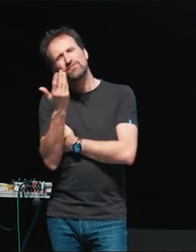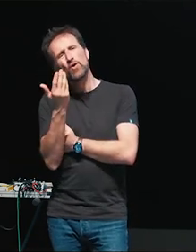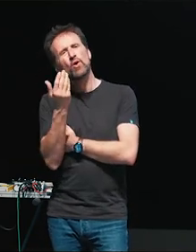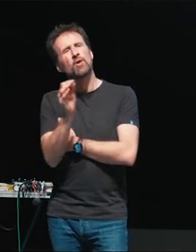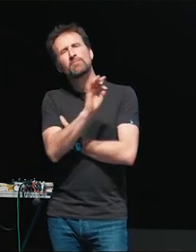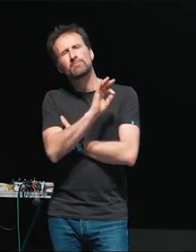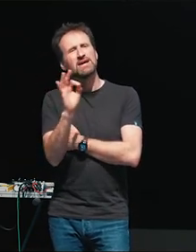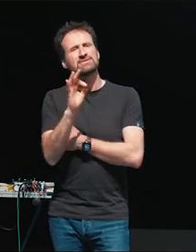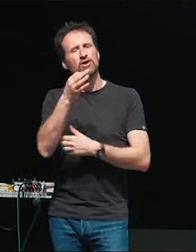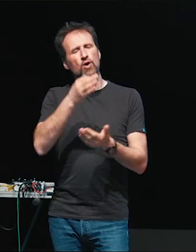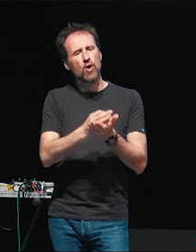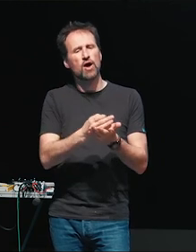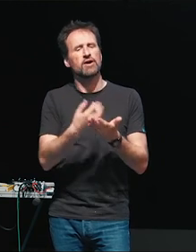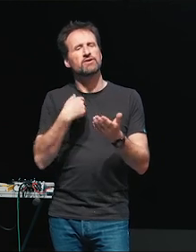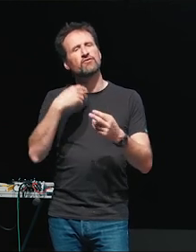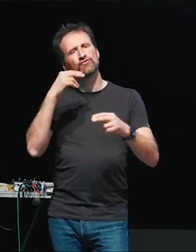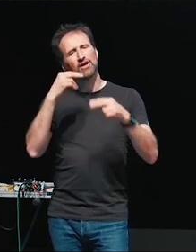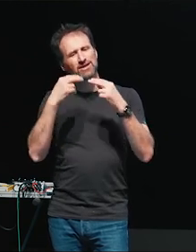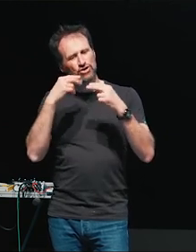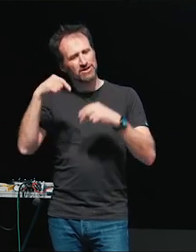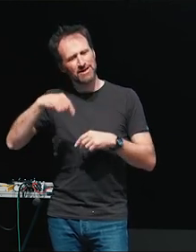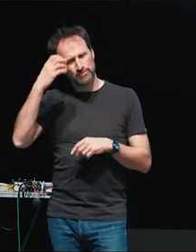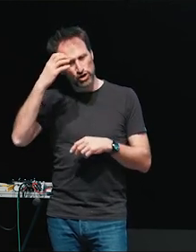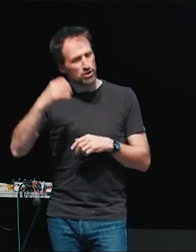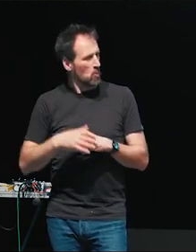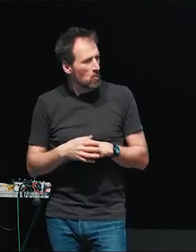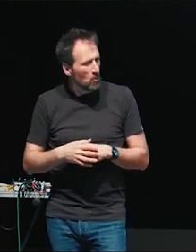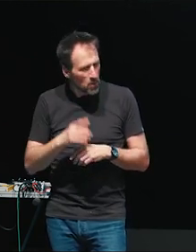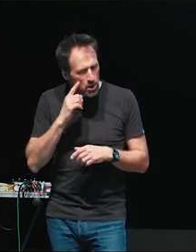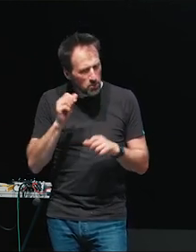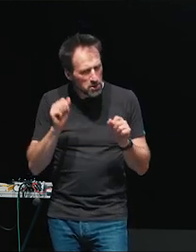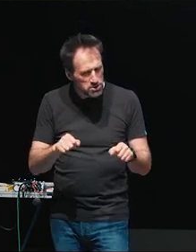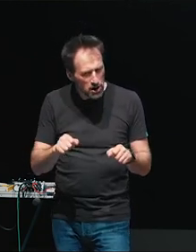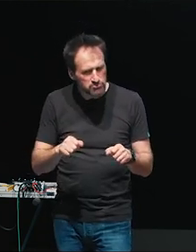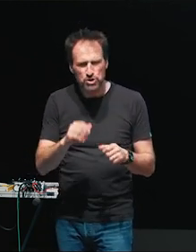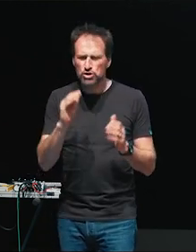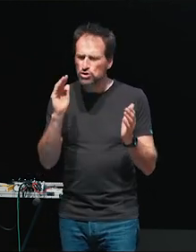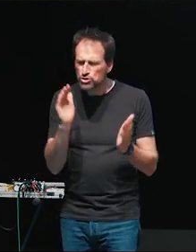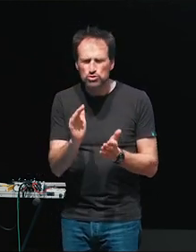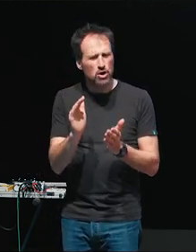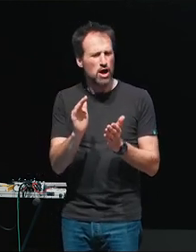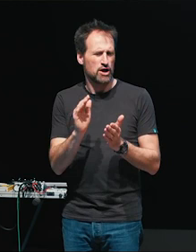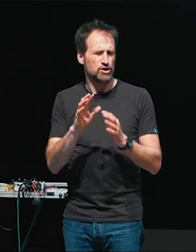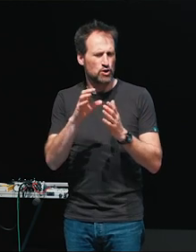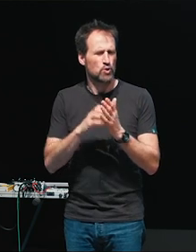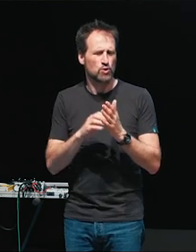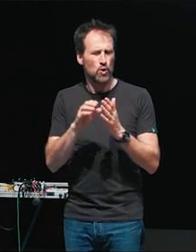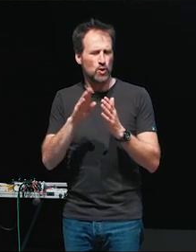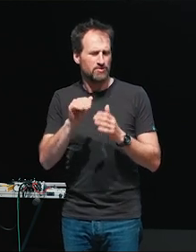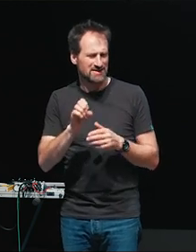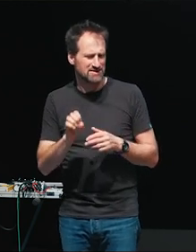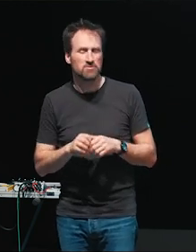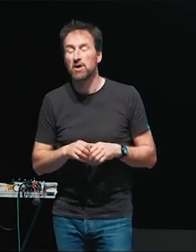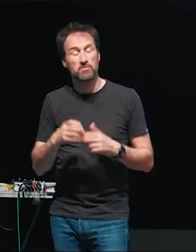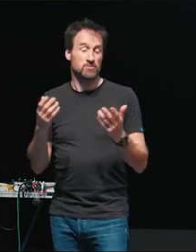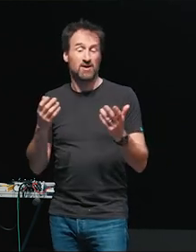and around Munich, right? That code base should not be so hard to manage. That should be a very small code base. Or depending on the features that you add